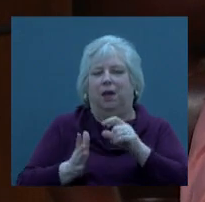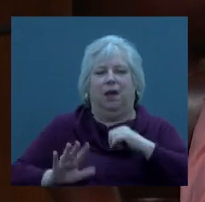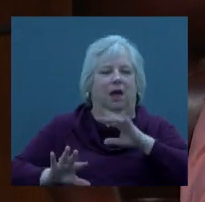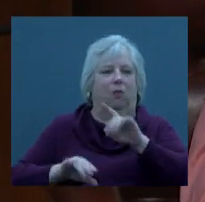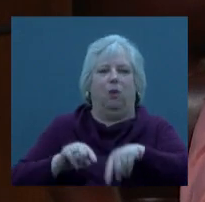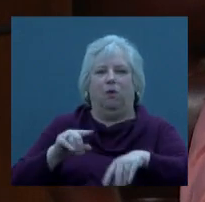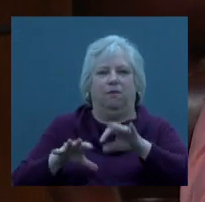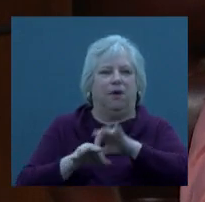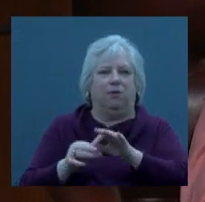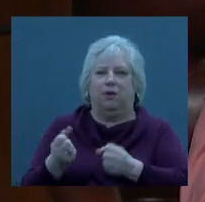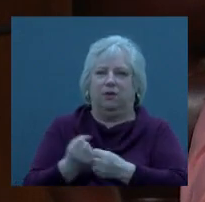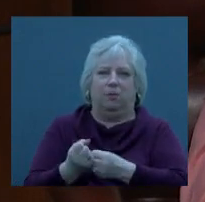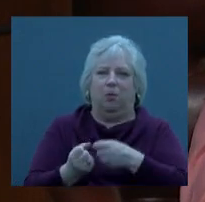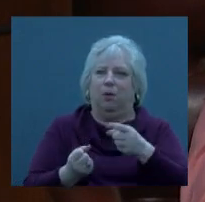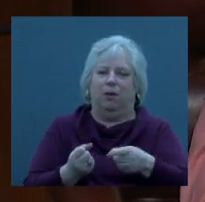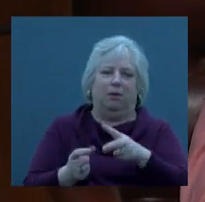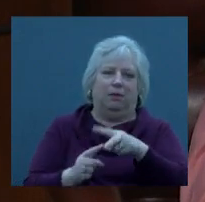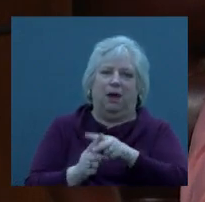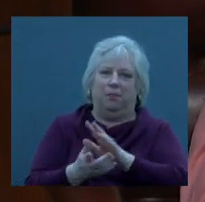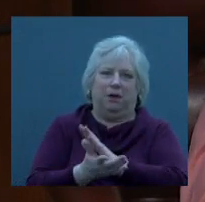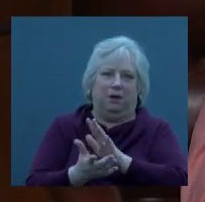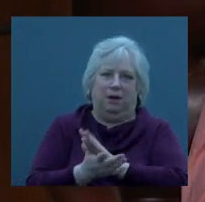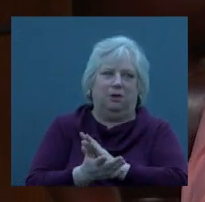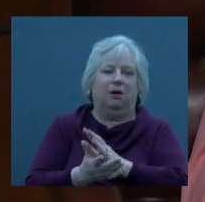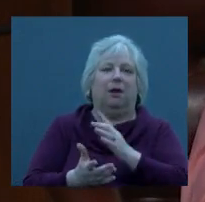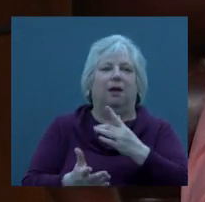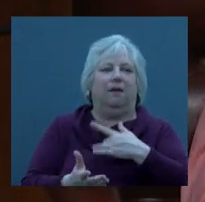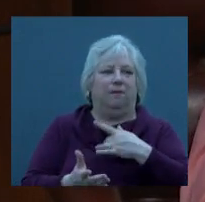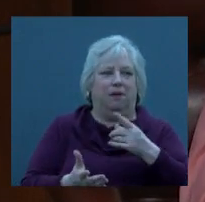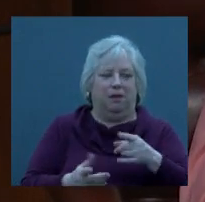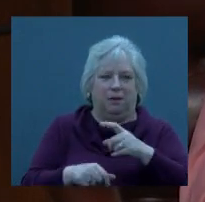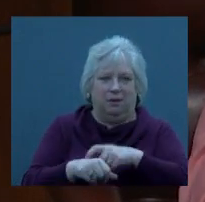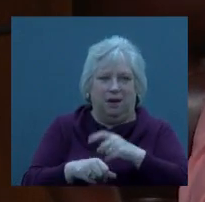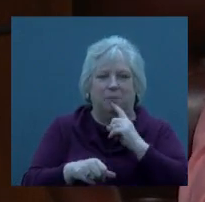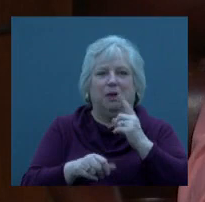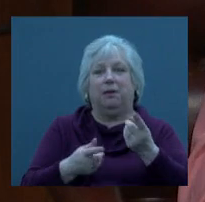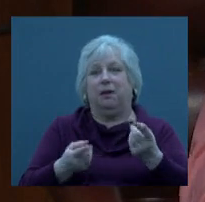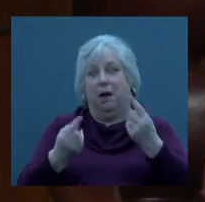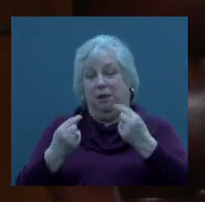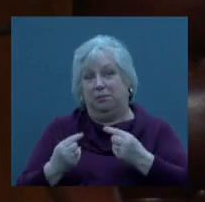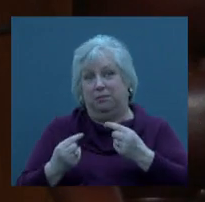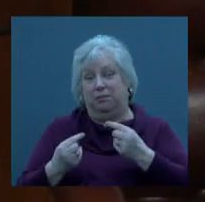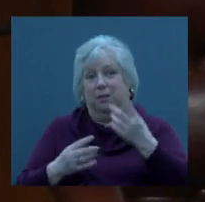this application. I feel like its time has come and gone.